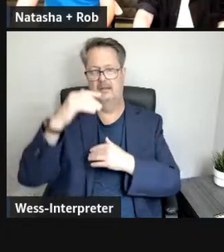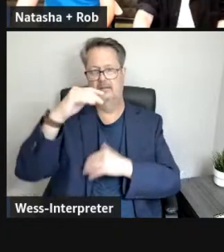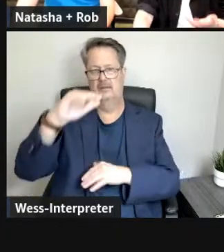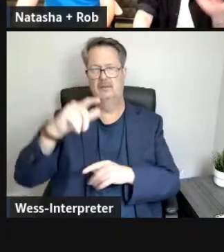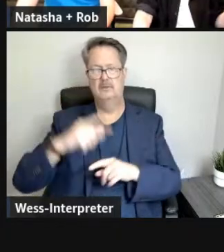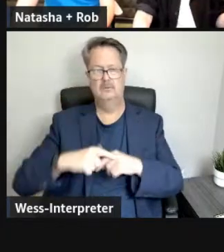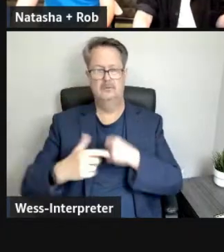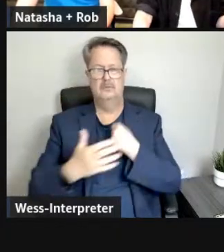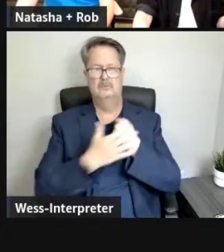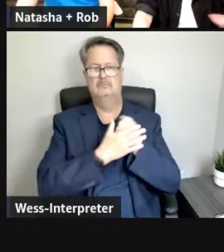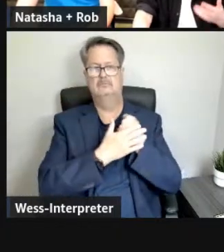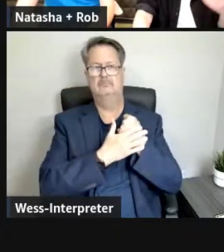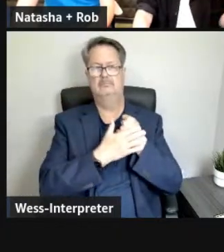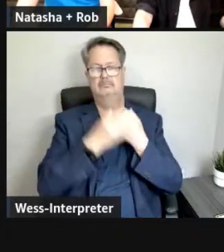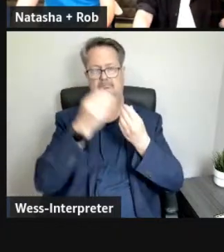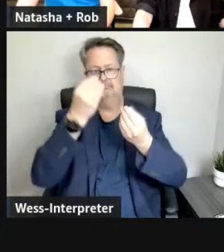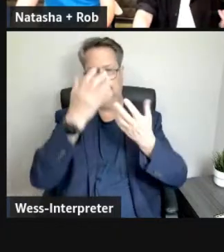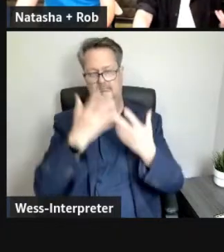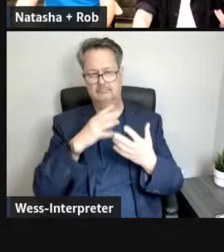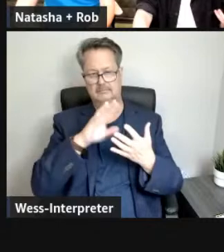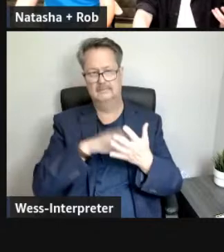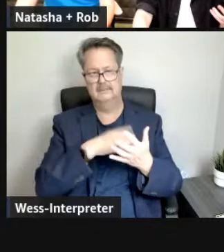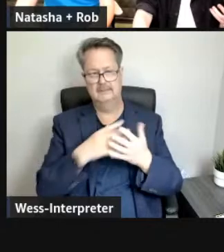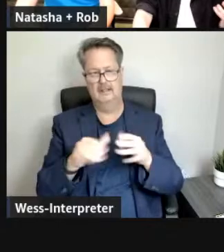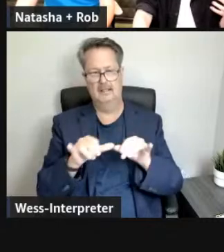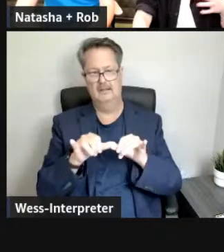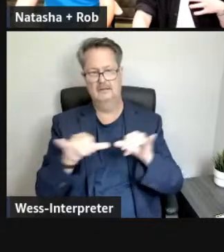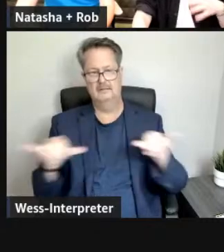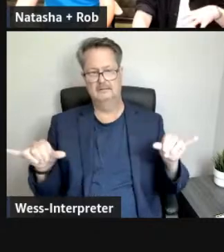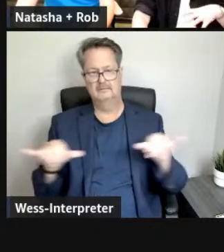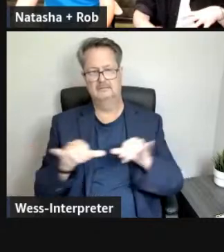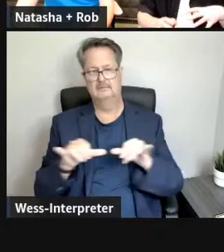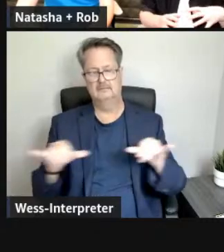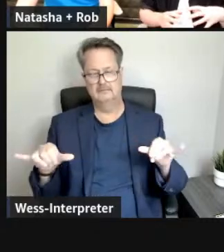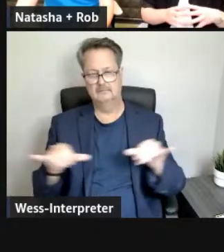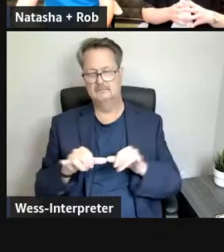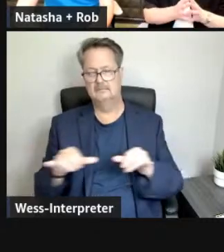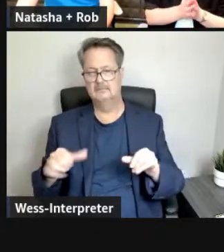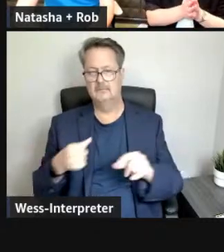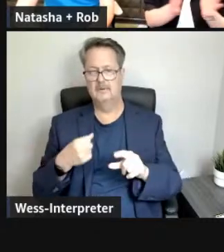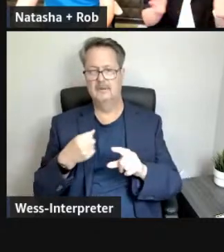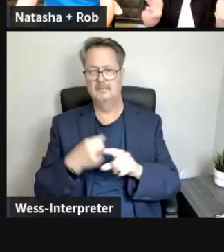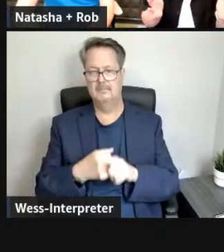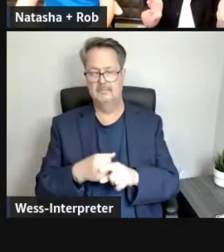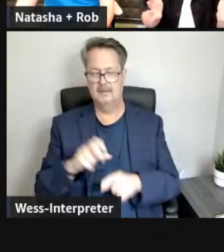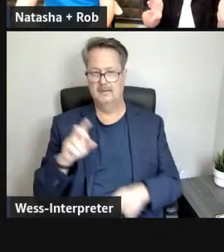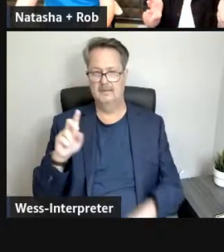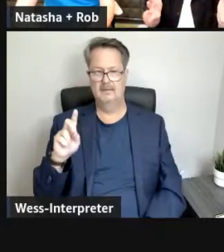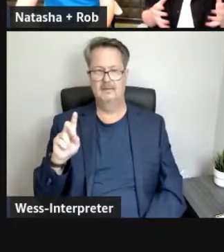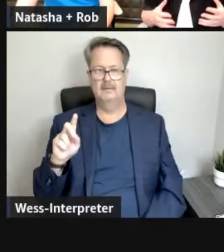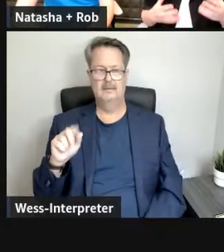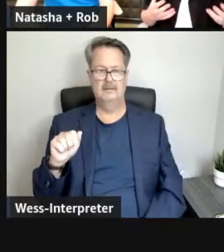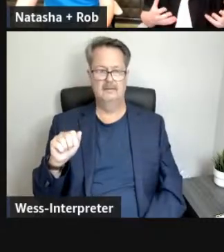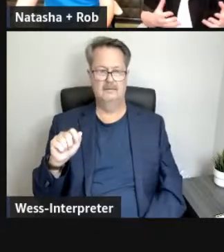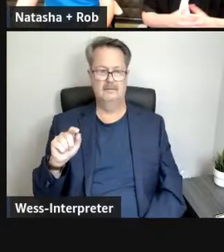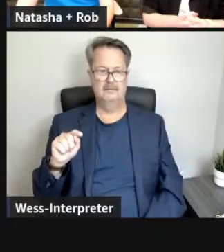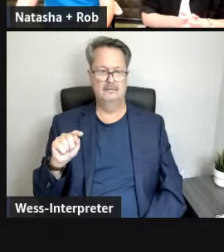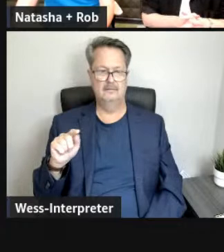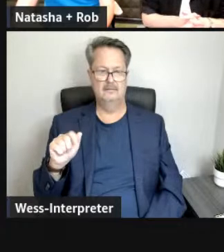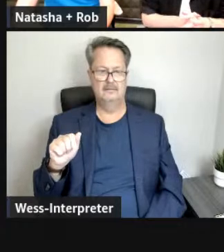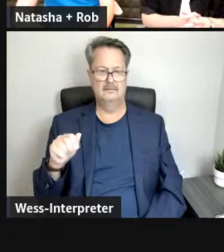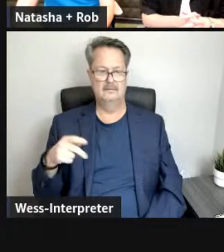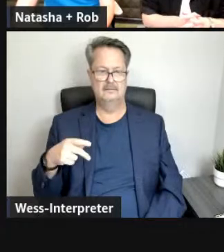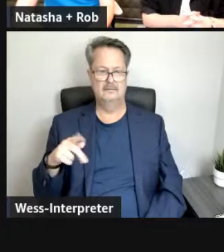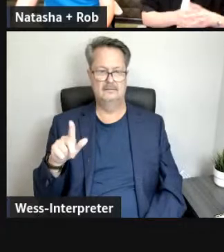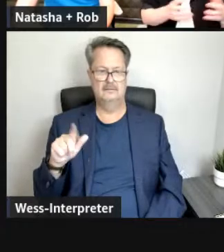of scaling event or behavior which impacts our data plane. So our data plane will scale, giving us more compute